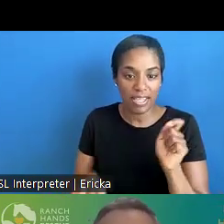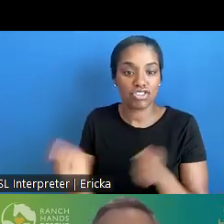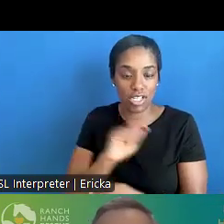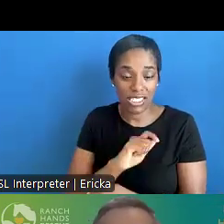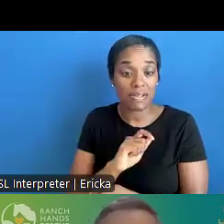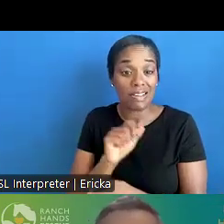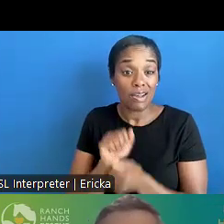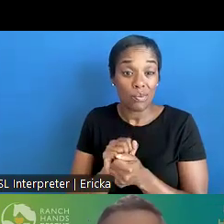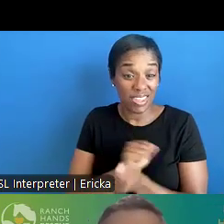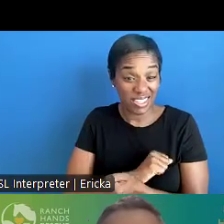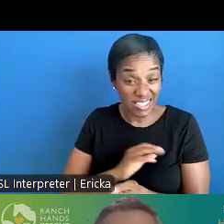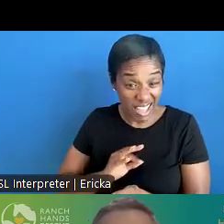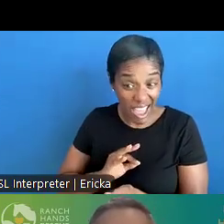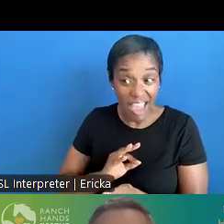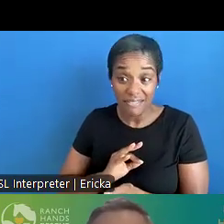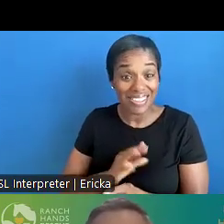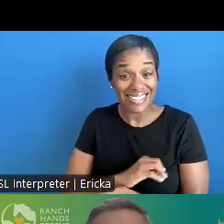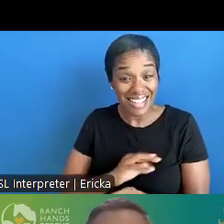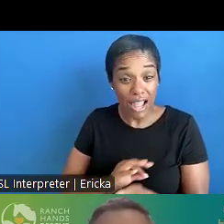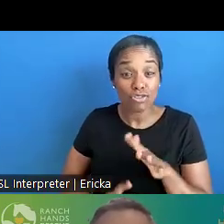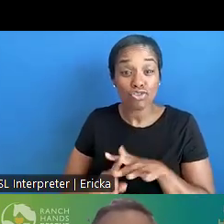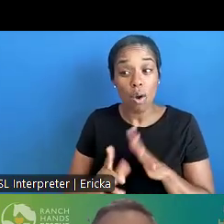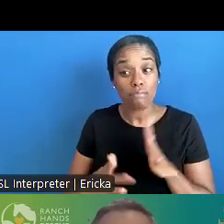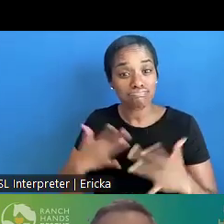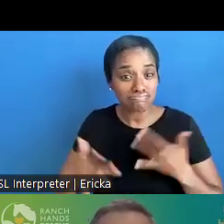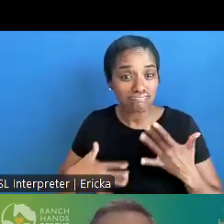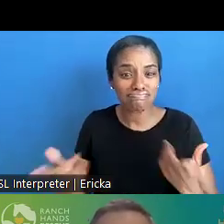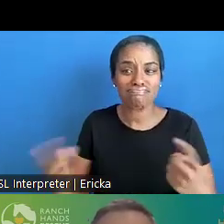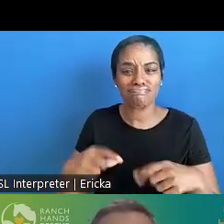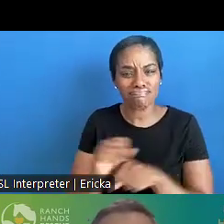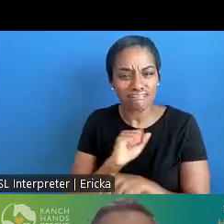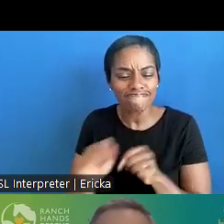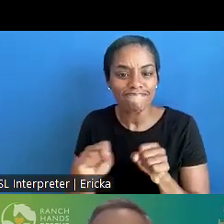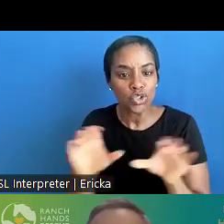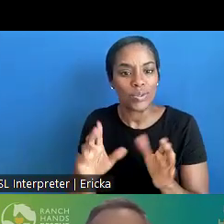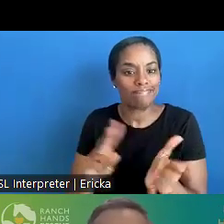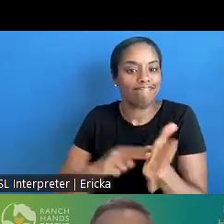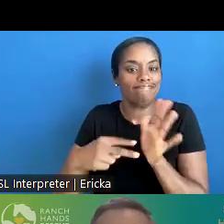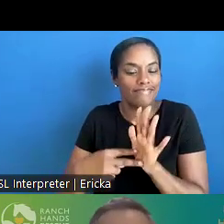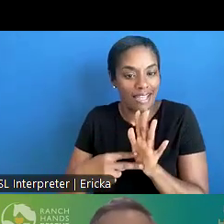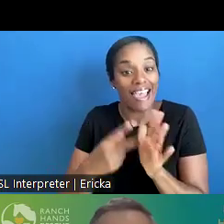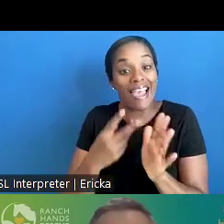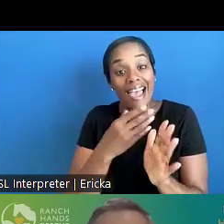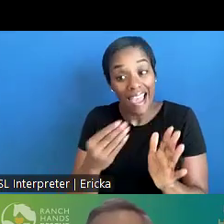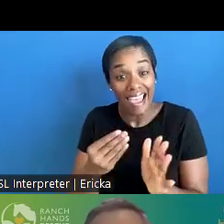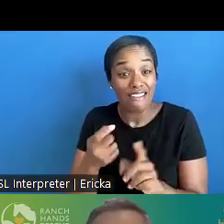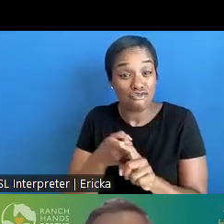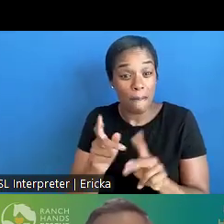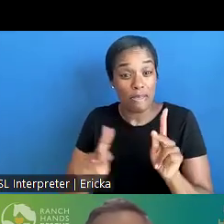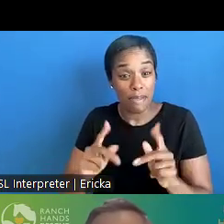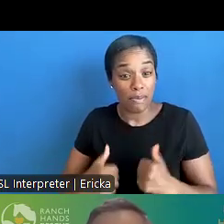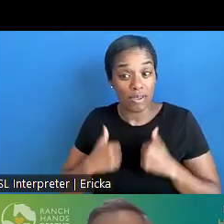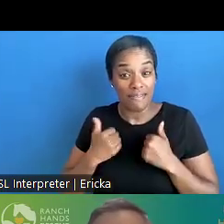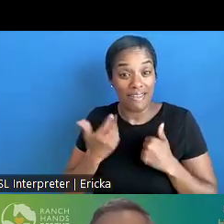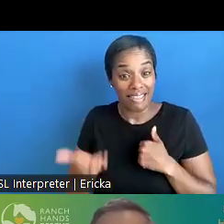who enjoy coming to work, who are excited to come to work and do something meaningful and purposeful, but also from the residents who are not running.